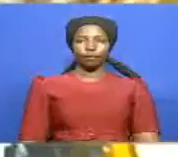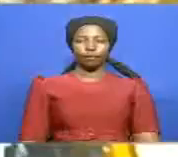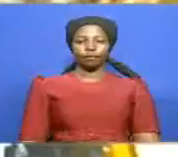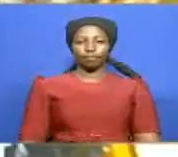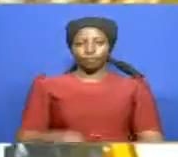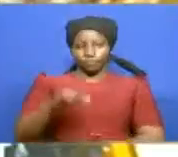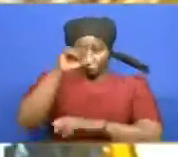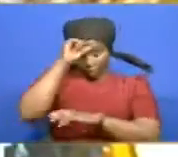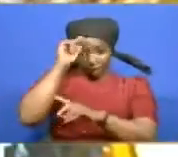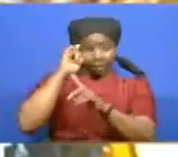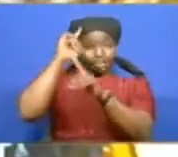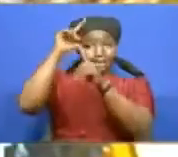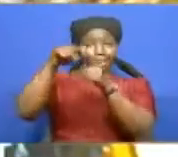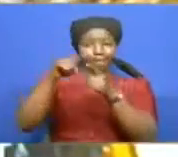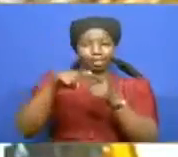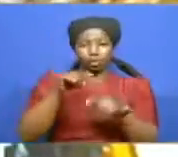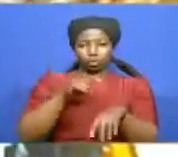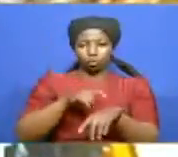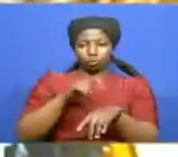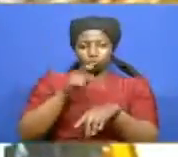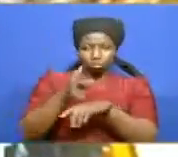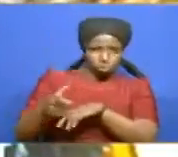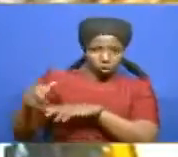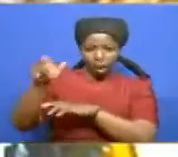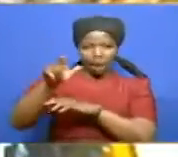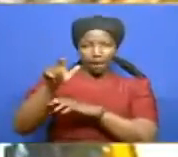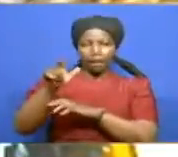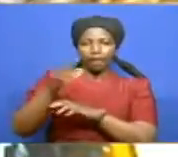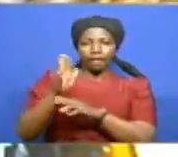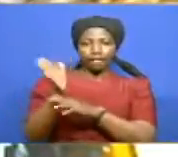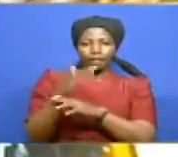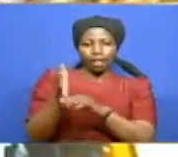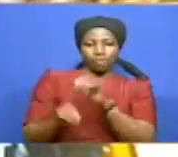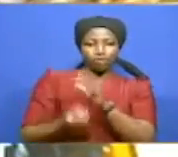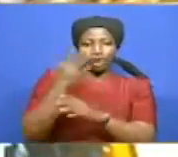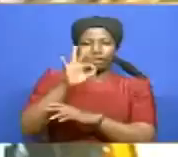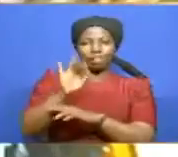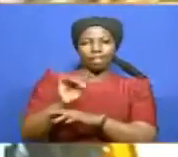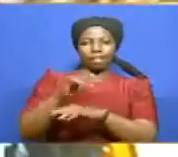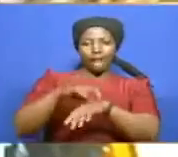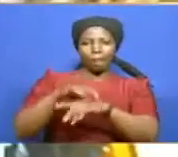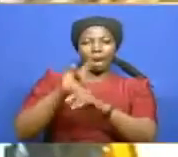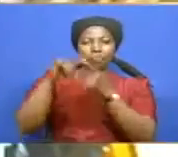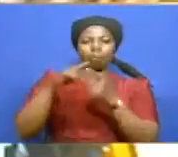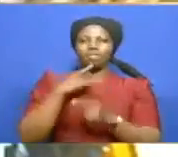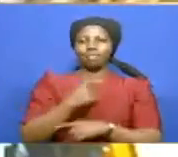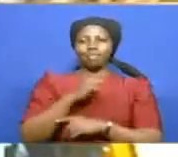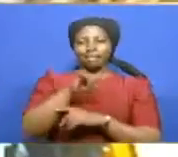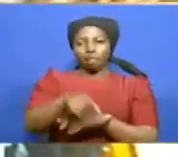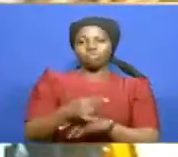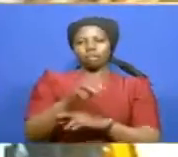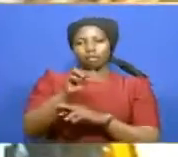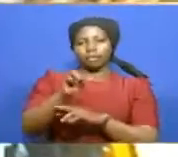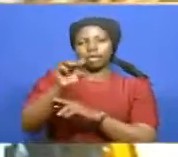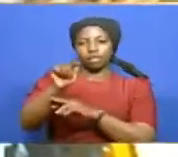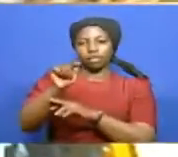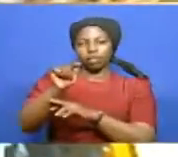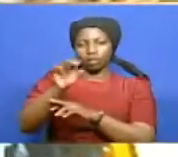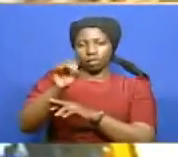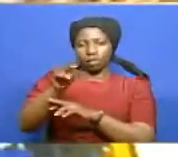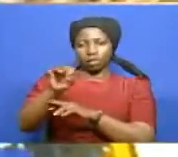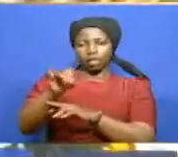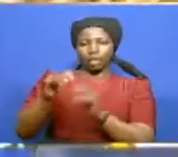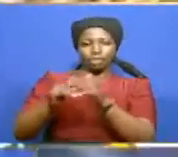Government is targeting to increase fish production 30 times to 100,000 metric tons over the next 1 year